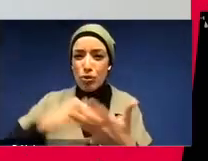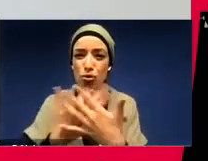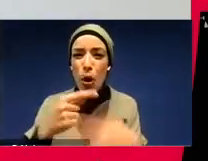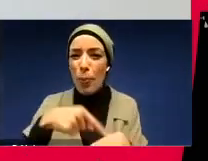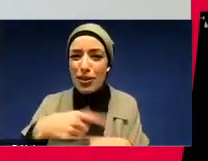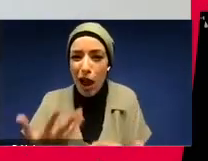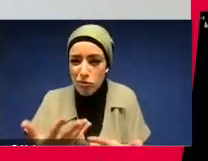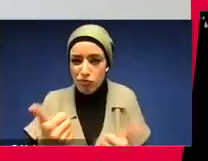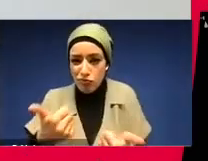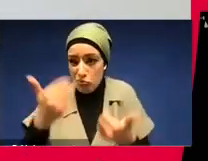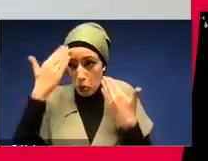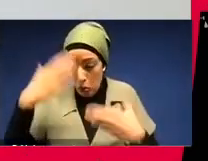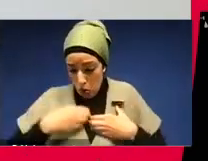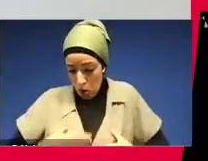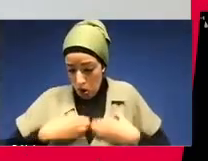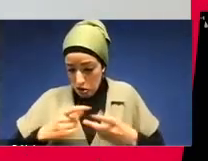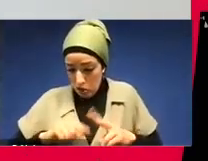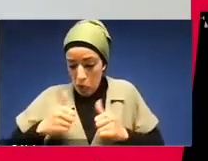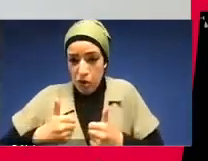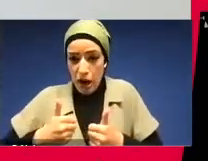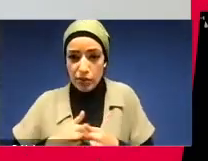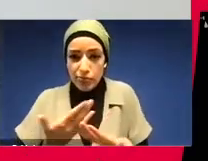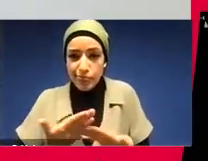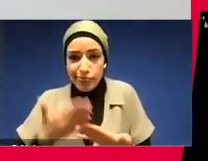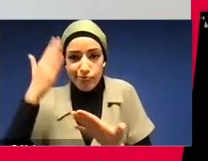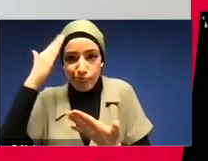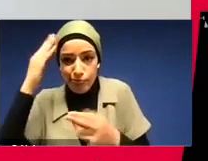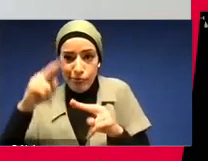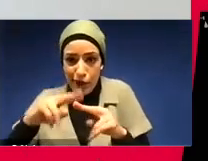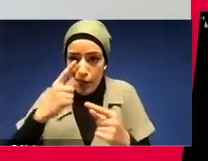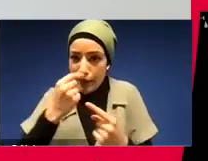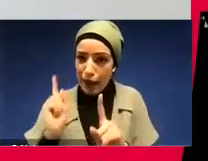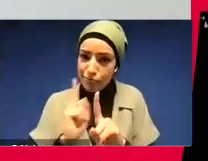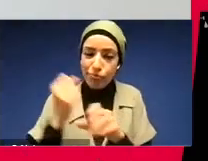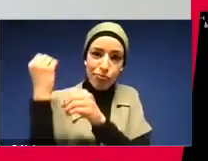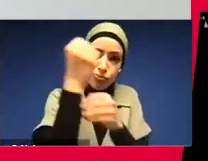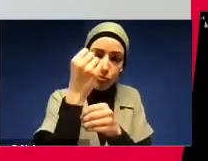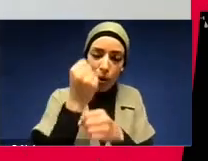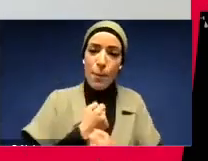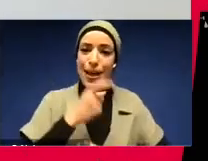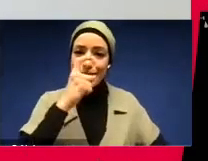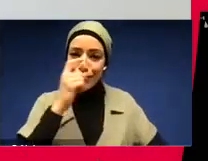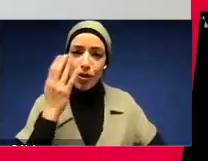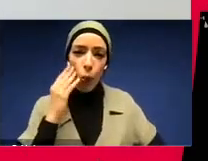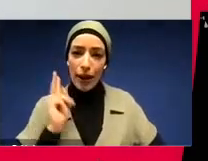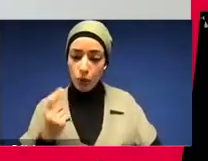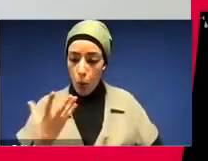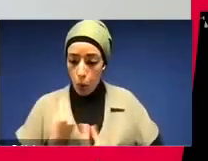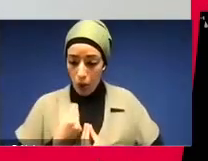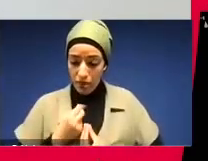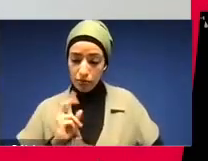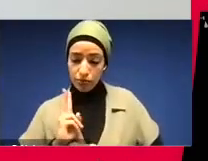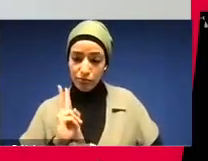father can't. Some people don't want to. My sister, when my sister came with me to a protest, I told her,